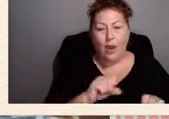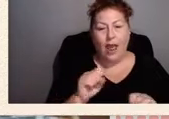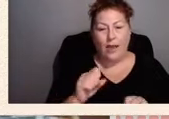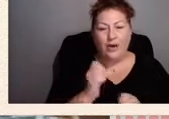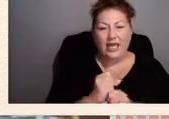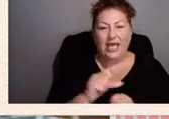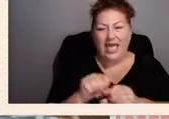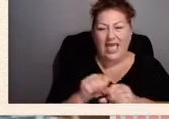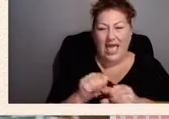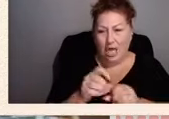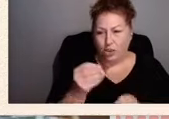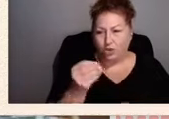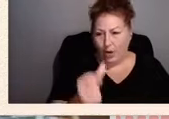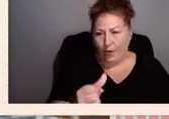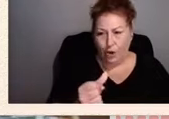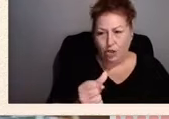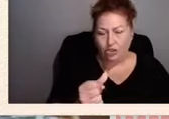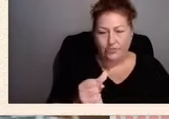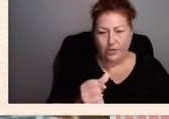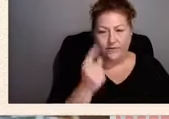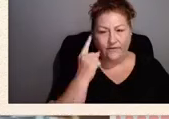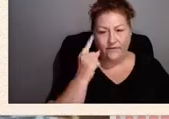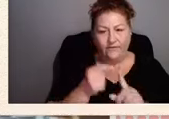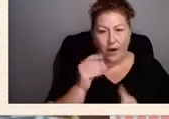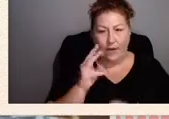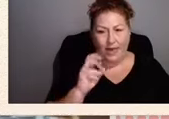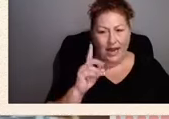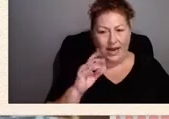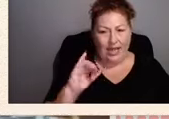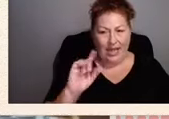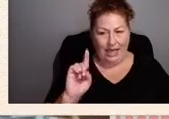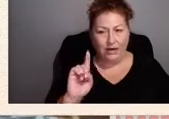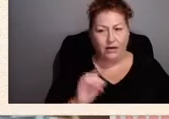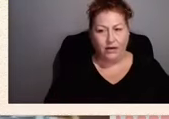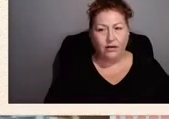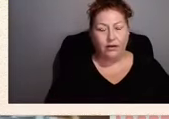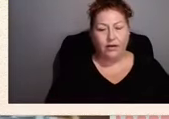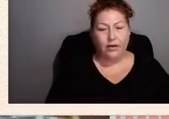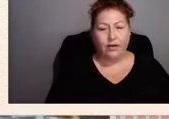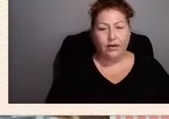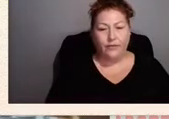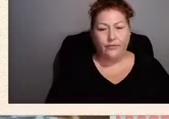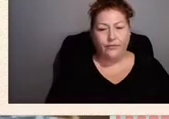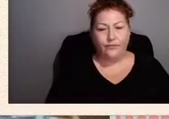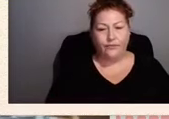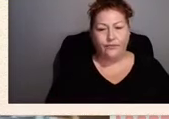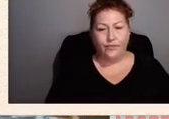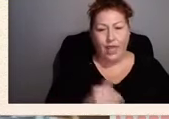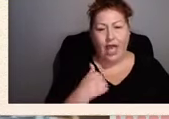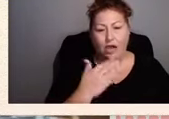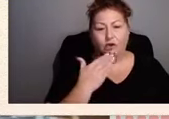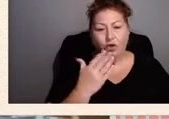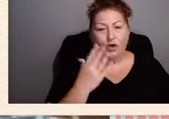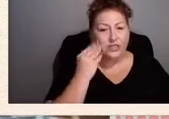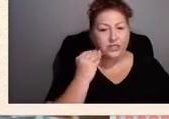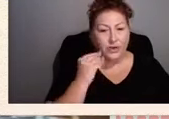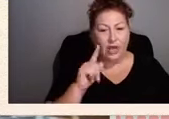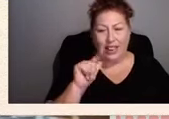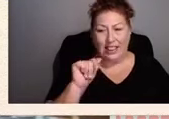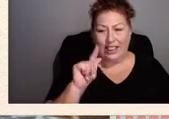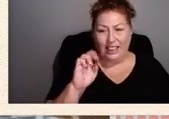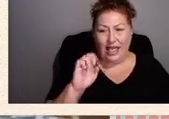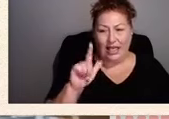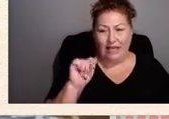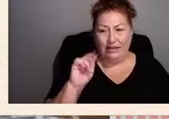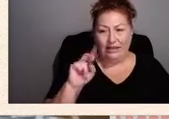reimbursement from Medicaid. I had good experience at Lakeland Regional, and